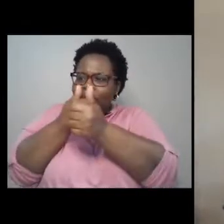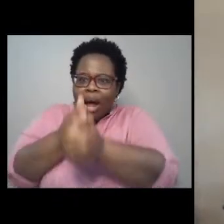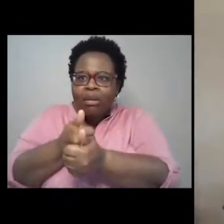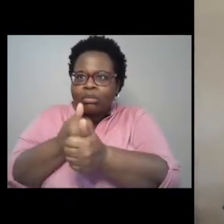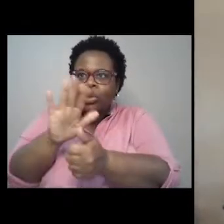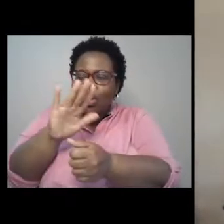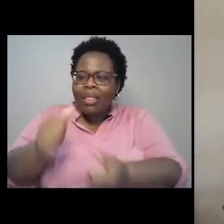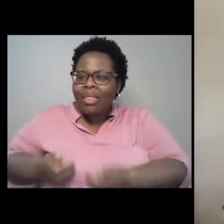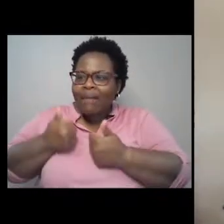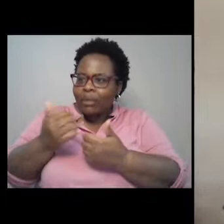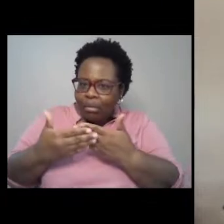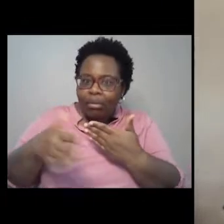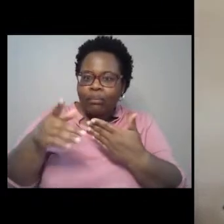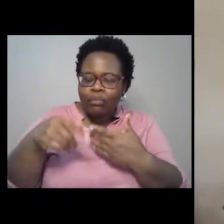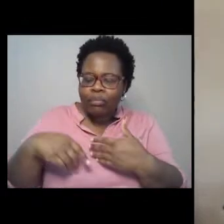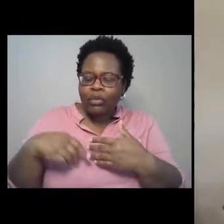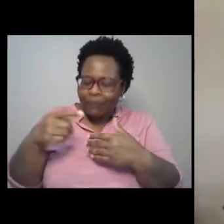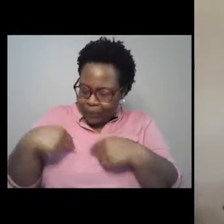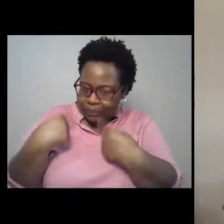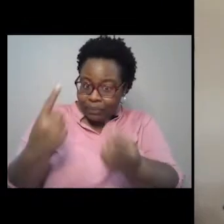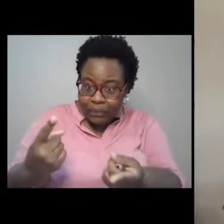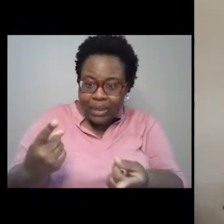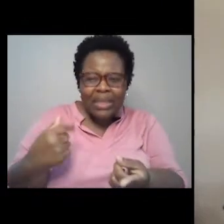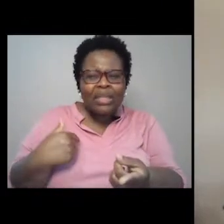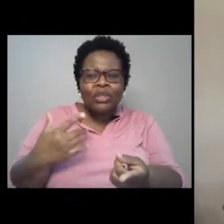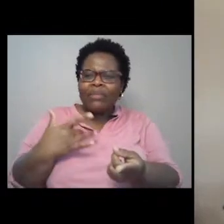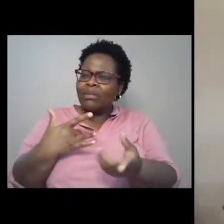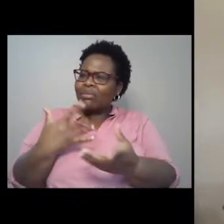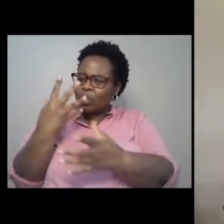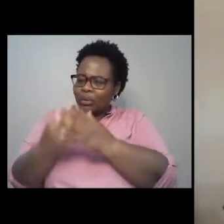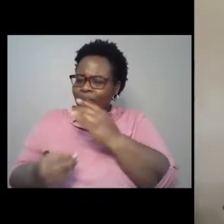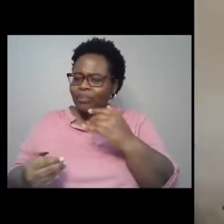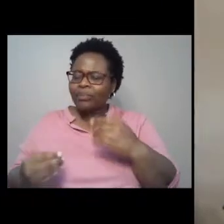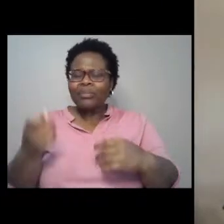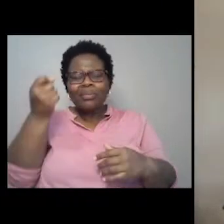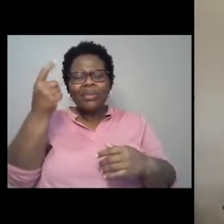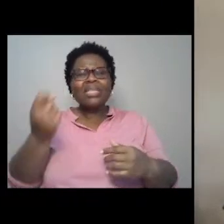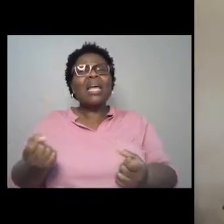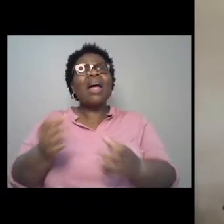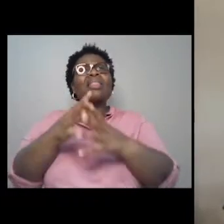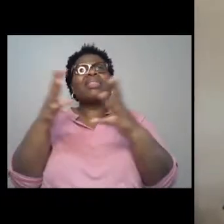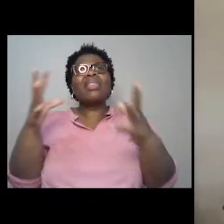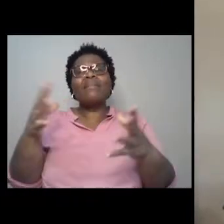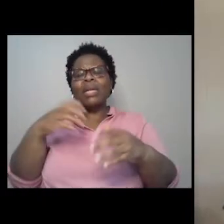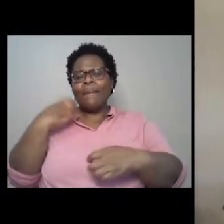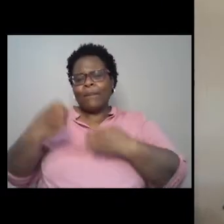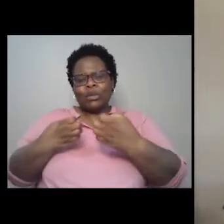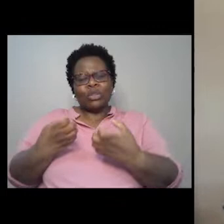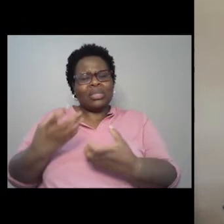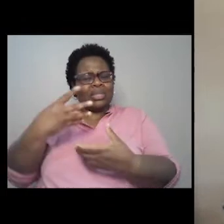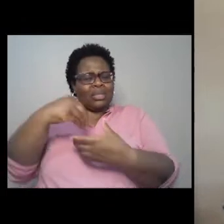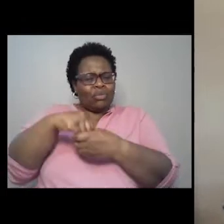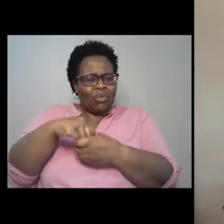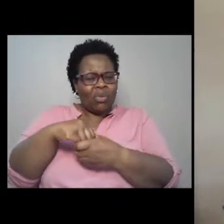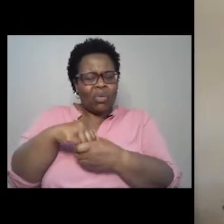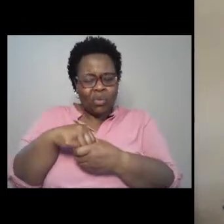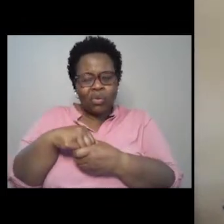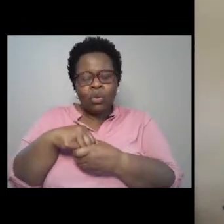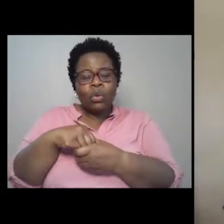and you're going through this it's really hard time, there's so much emotion behind